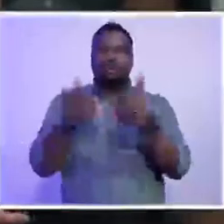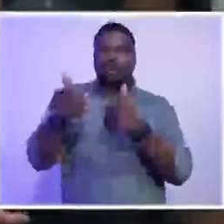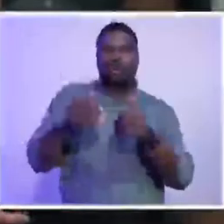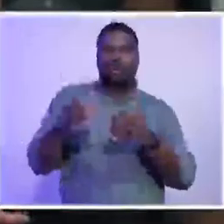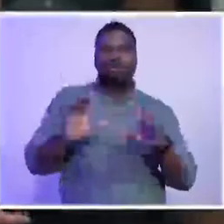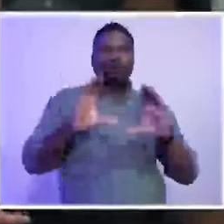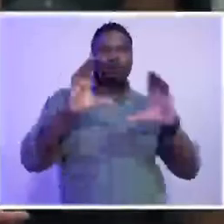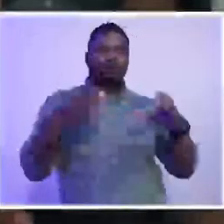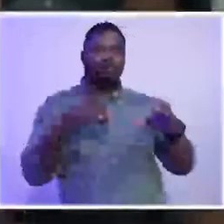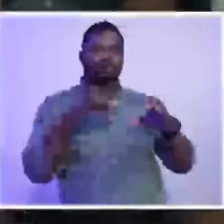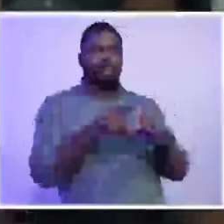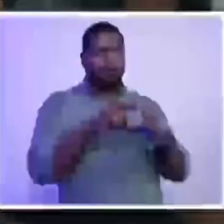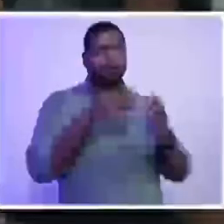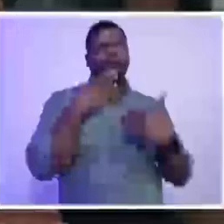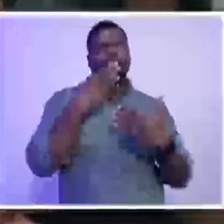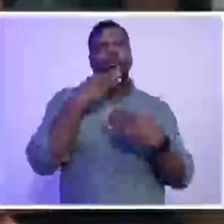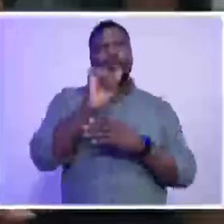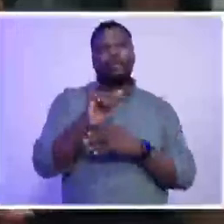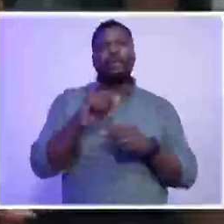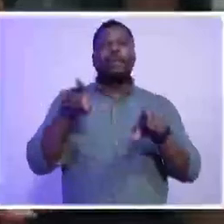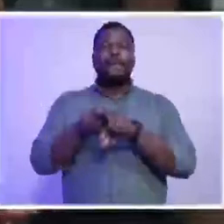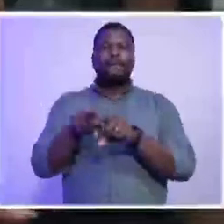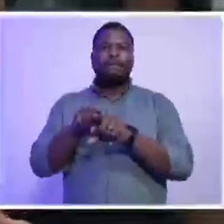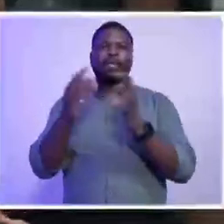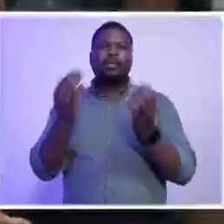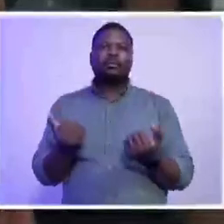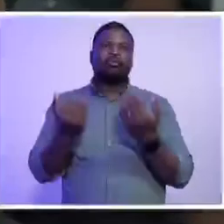think we must mention our service providers as well.